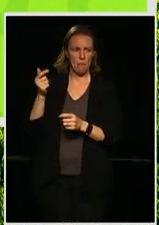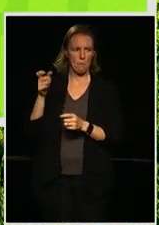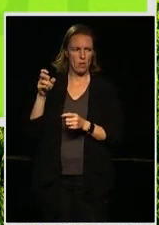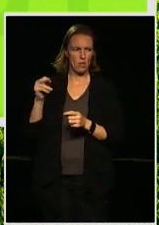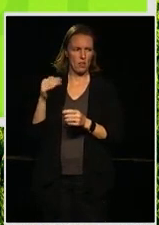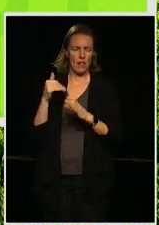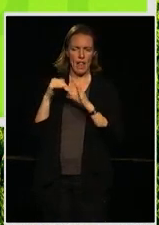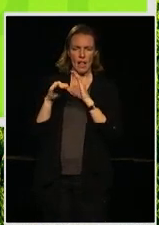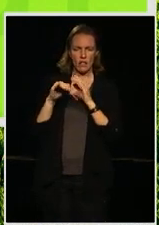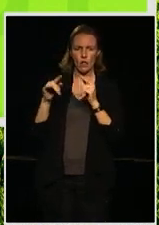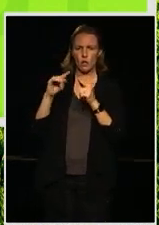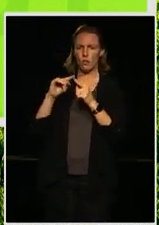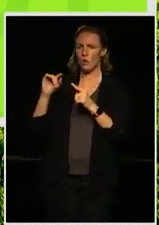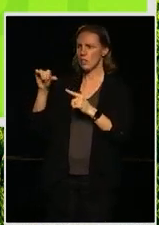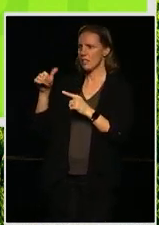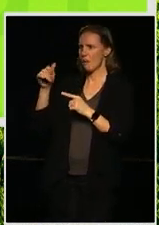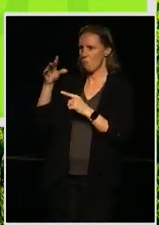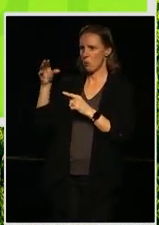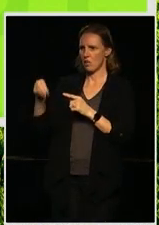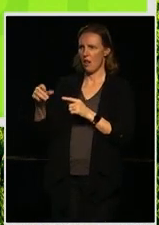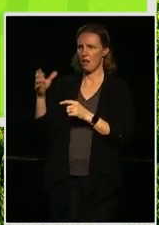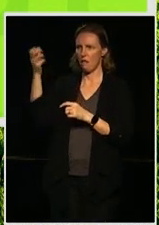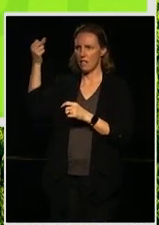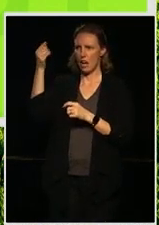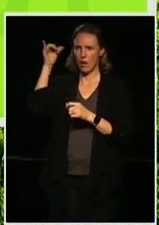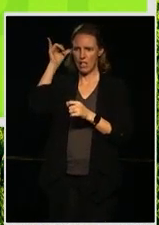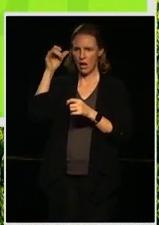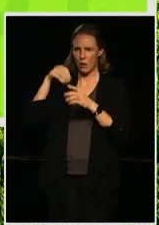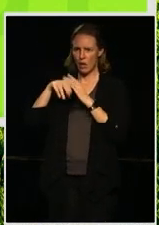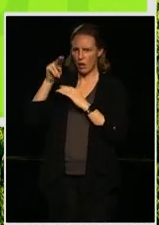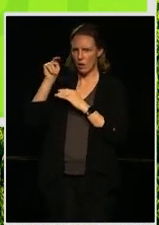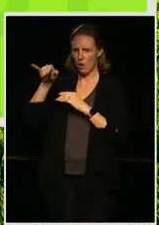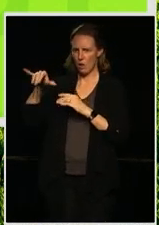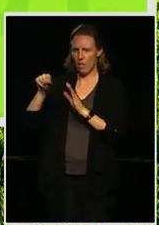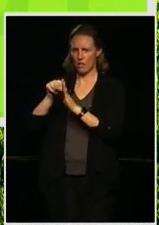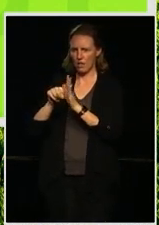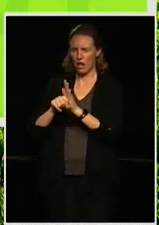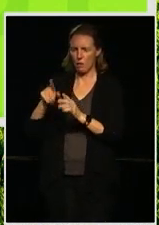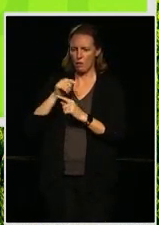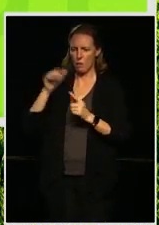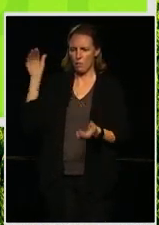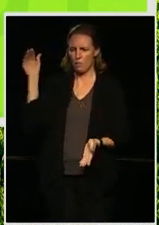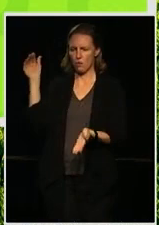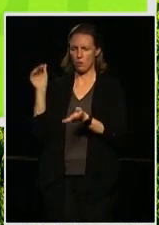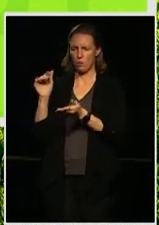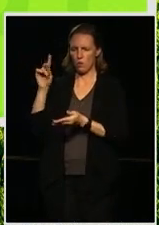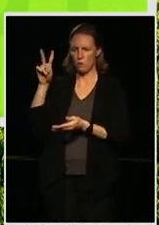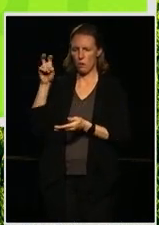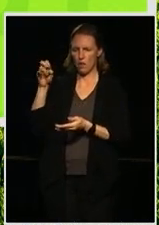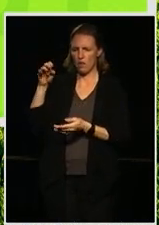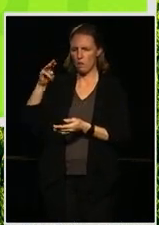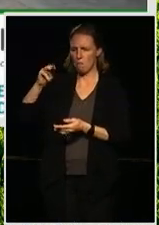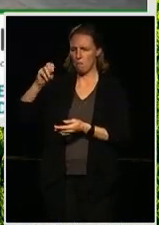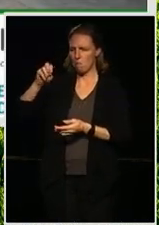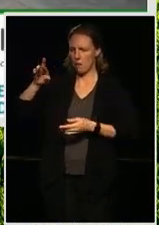to 10% of dairy cattle in New York State, we reduce 2 million liter methane annually.